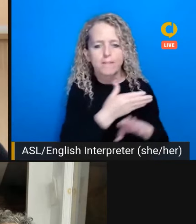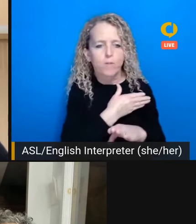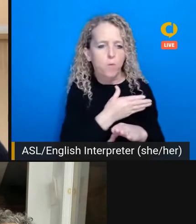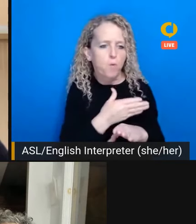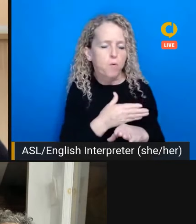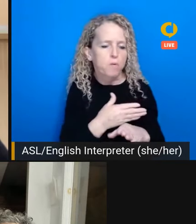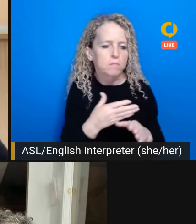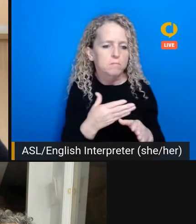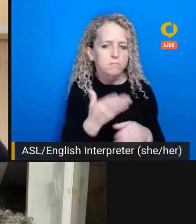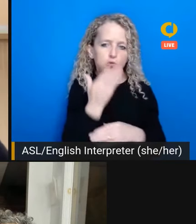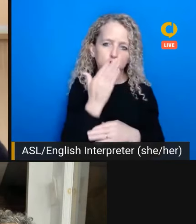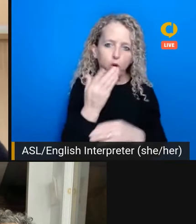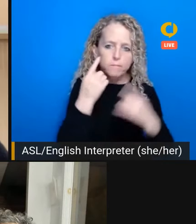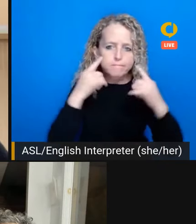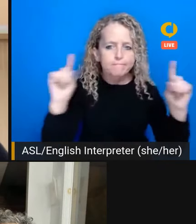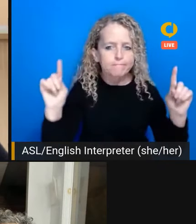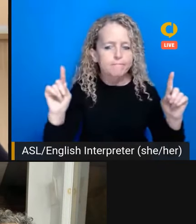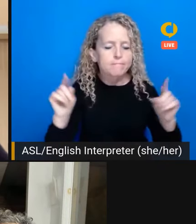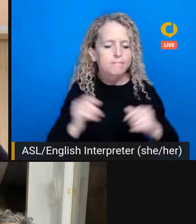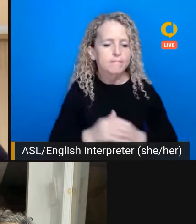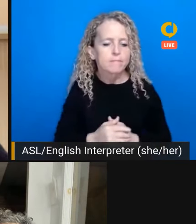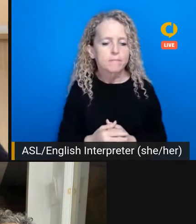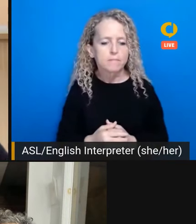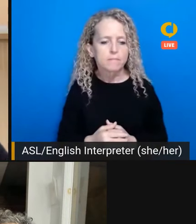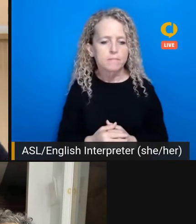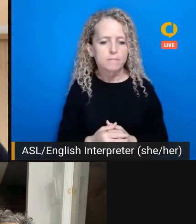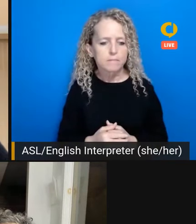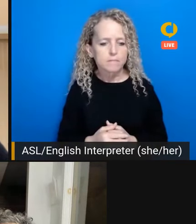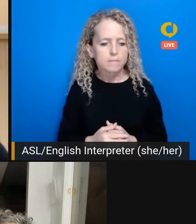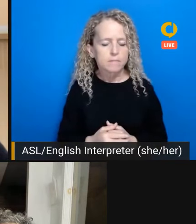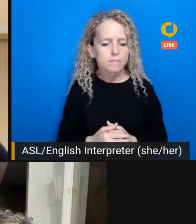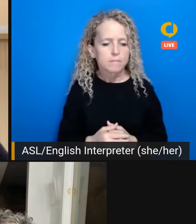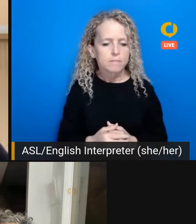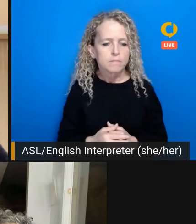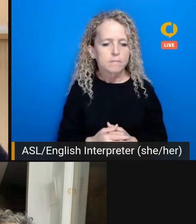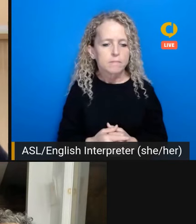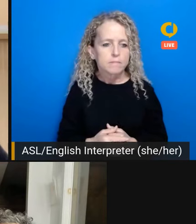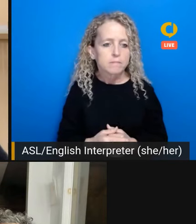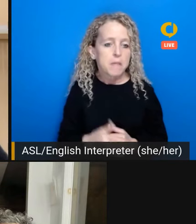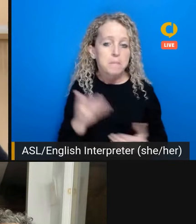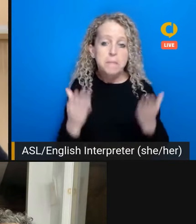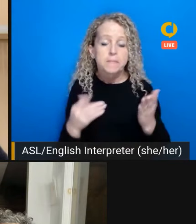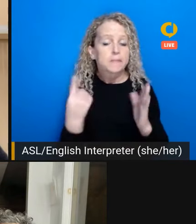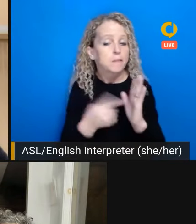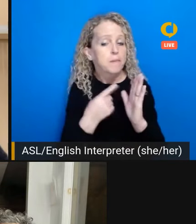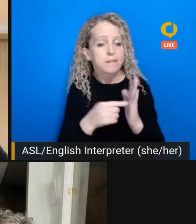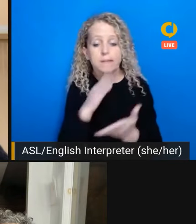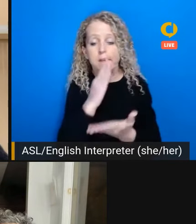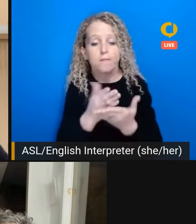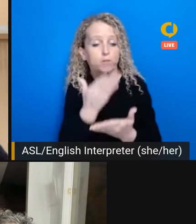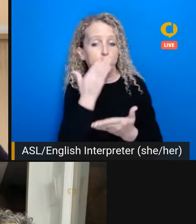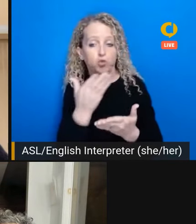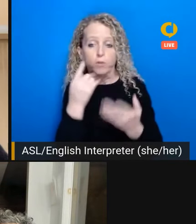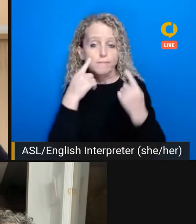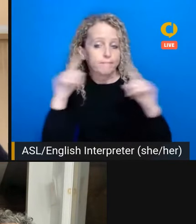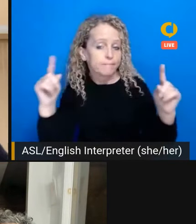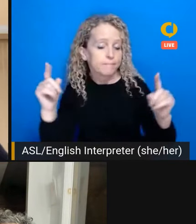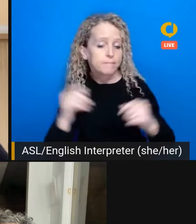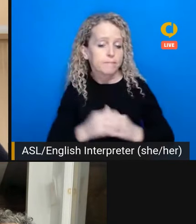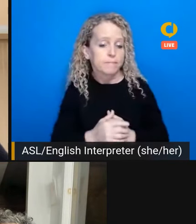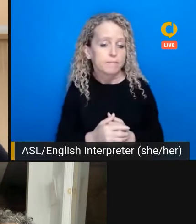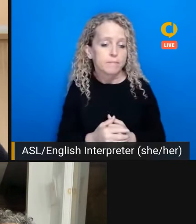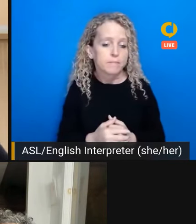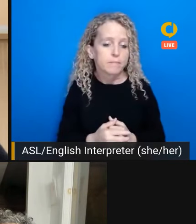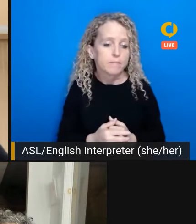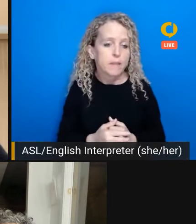it works well, and it may never work well in some domains. It's not like a thing where all of the predictions will